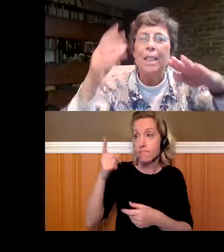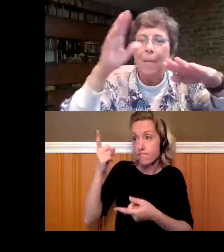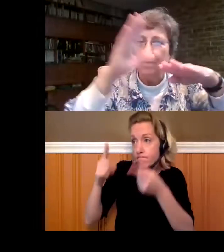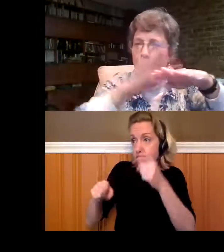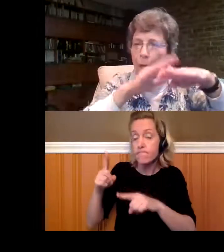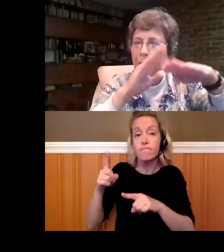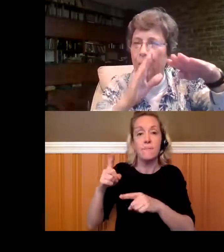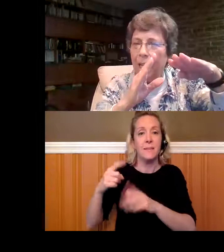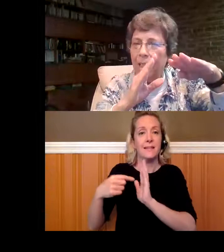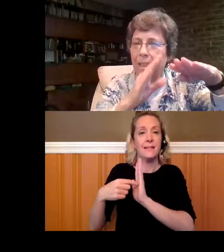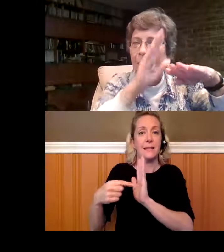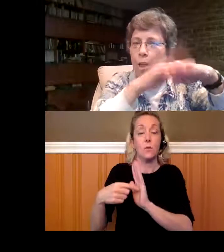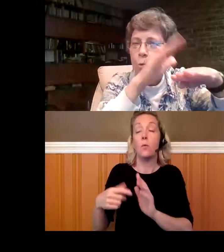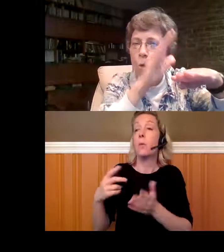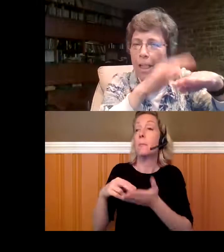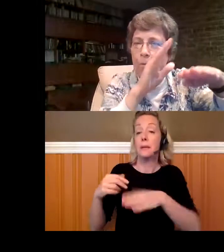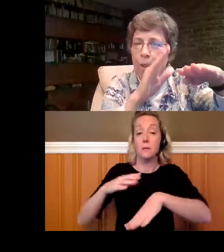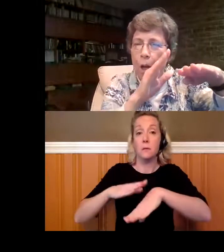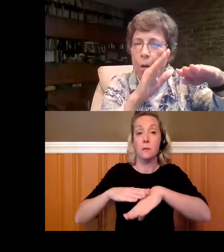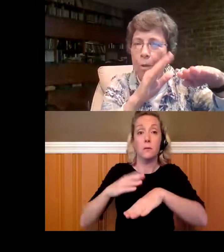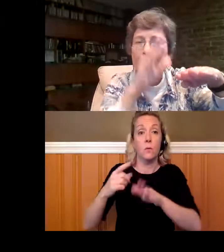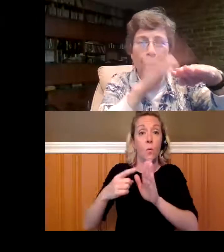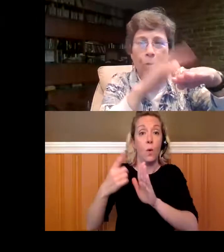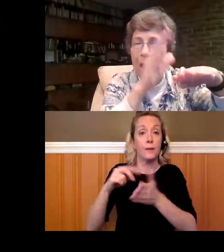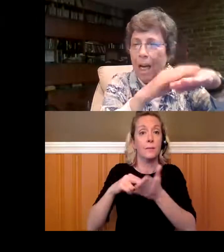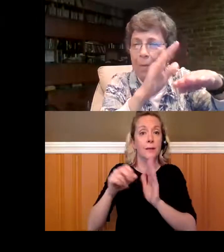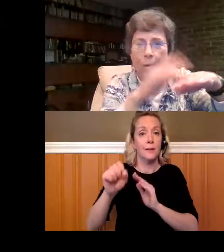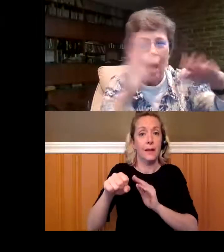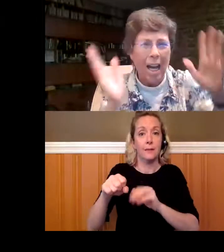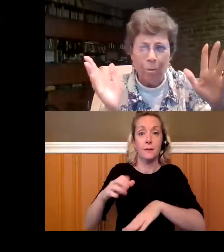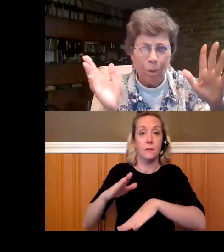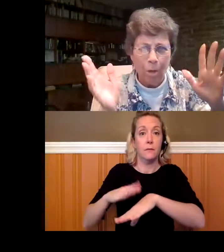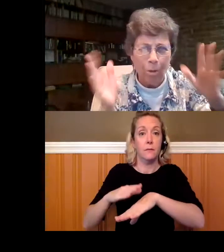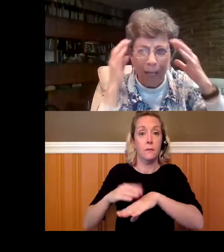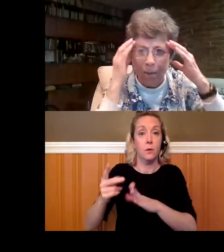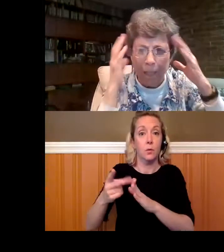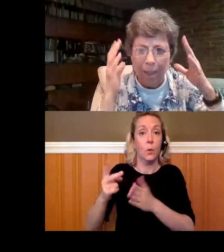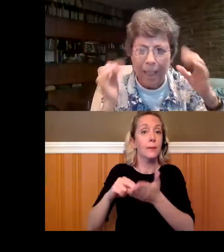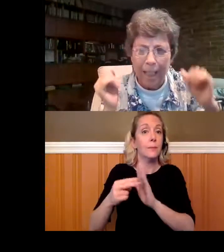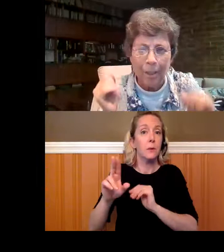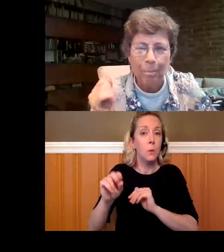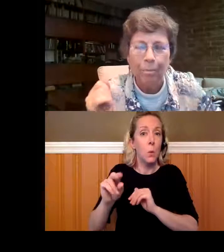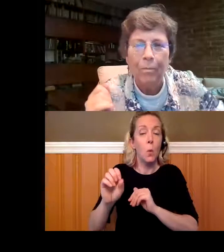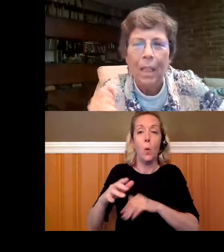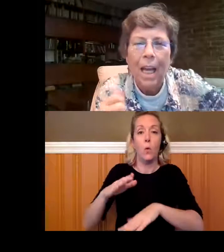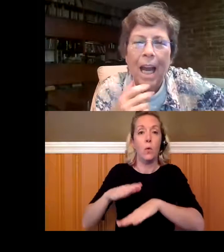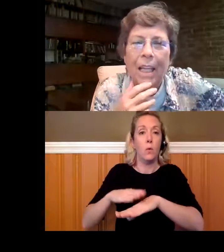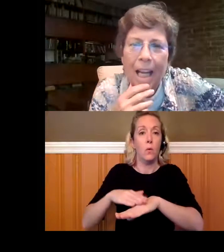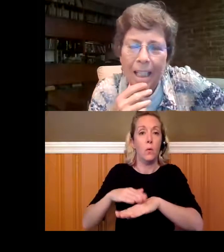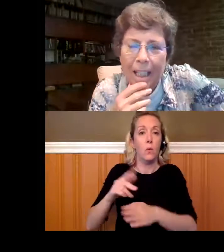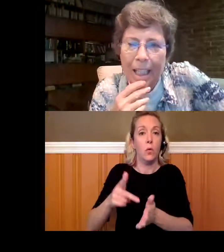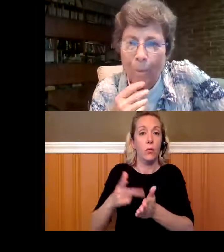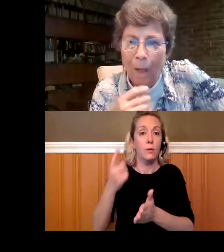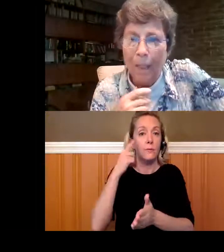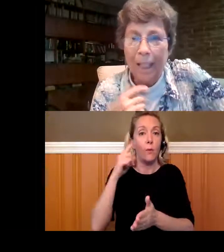once for yes, twice for no, 3 times for I don't know or I don't understand. And lastly, the